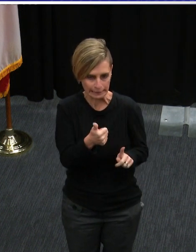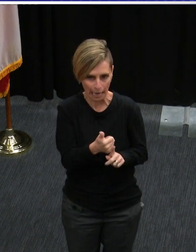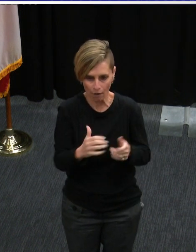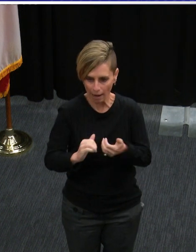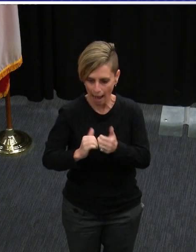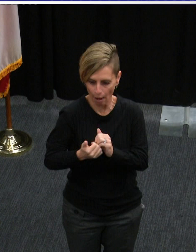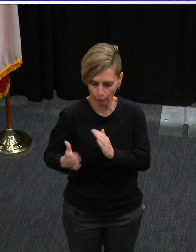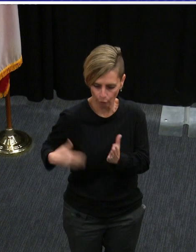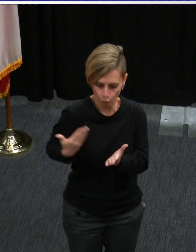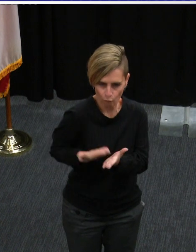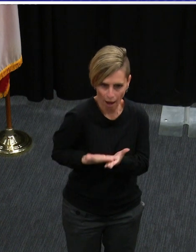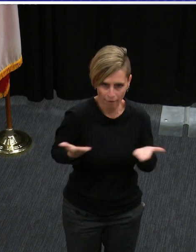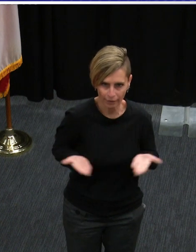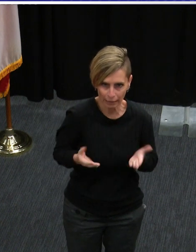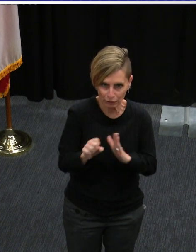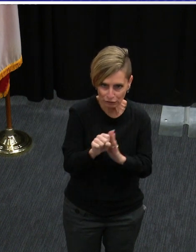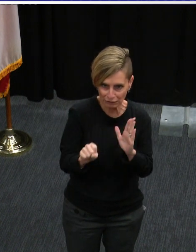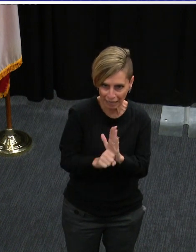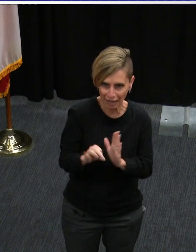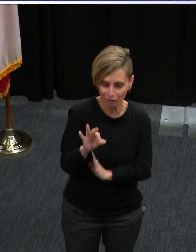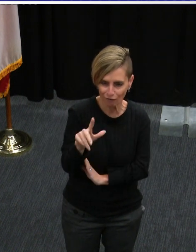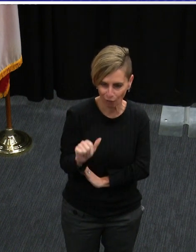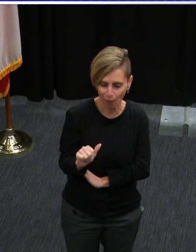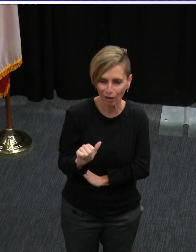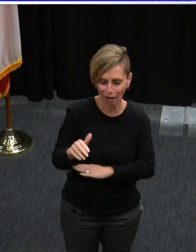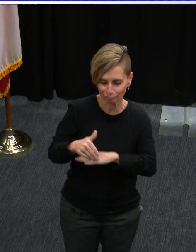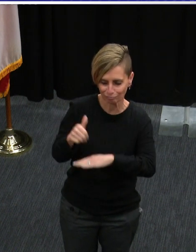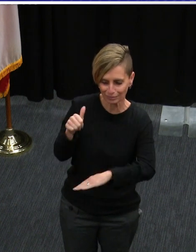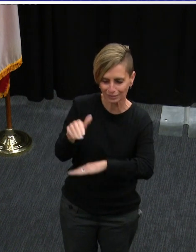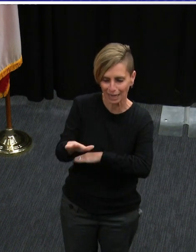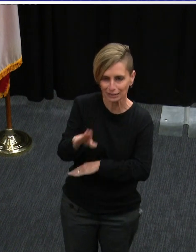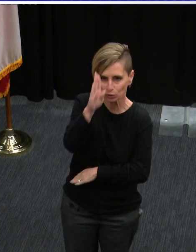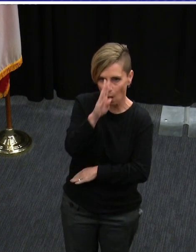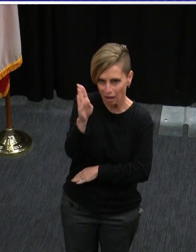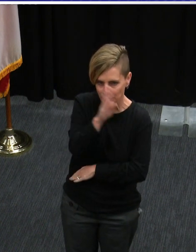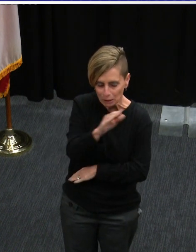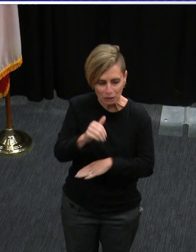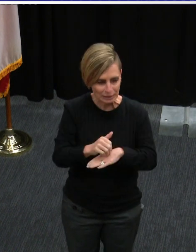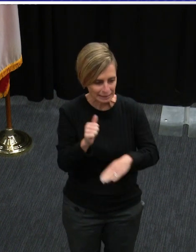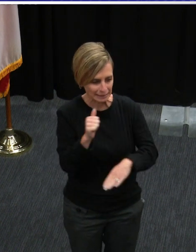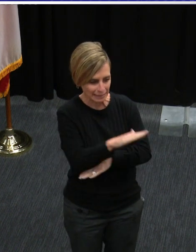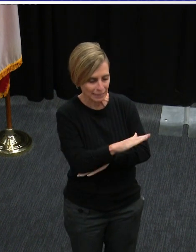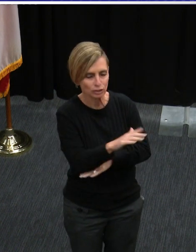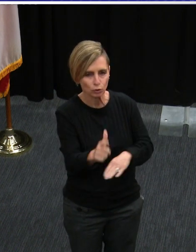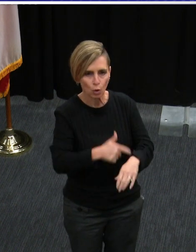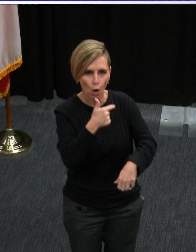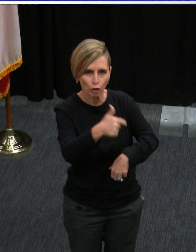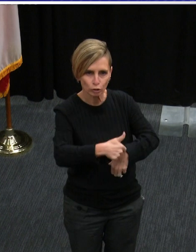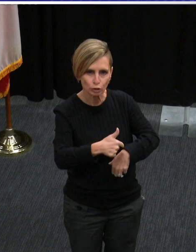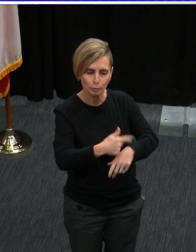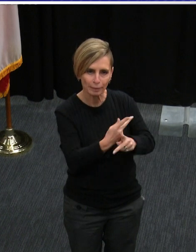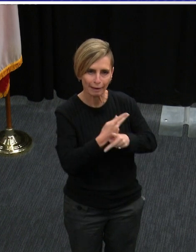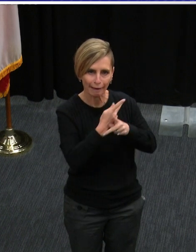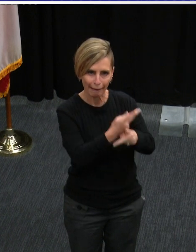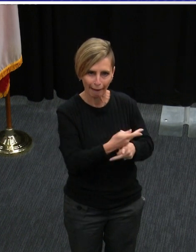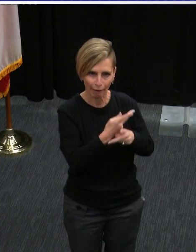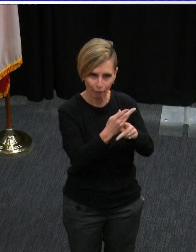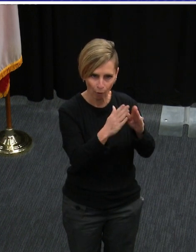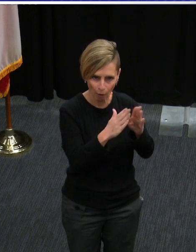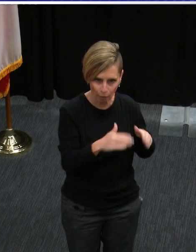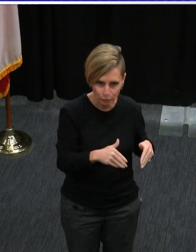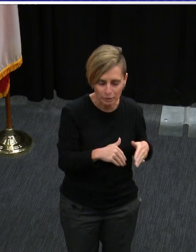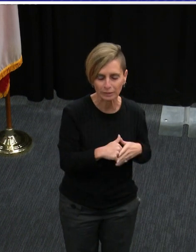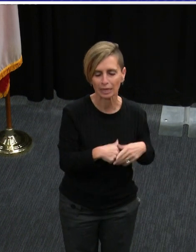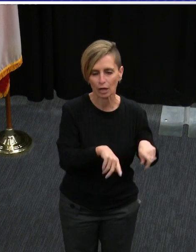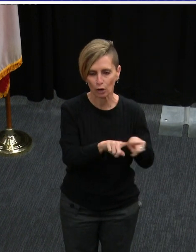of the vaccine has gone to hospitals and 20% to long-term care facilities and county health departments.